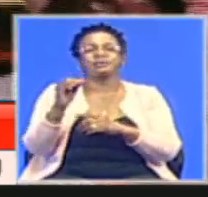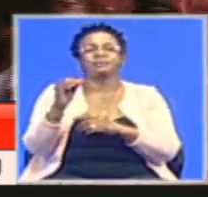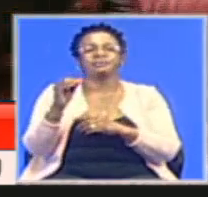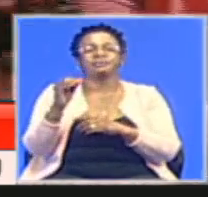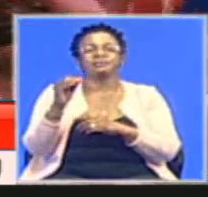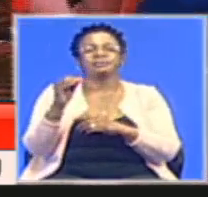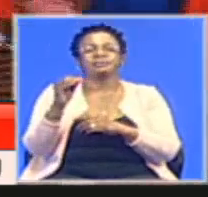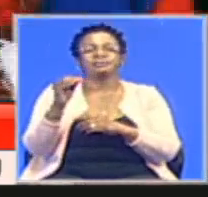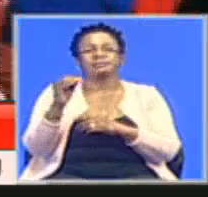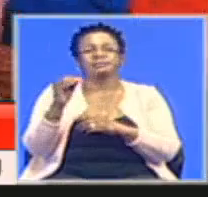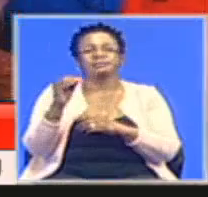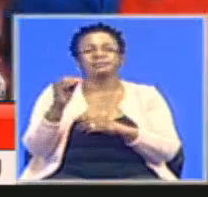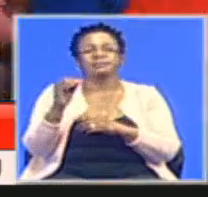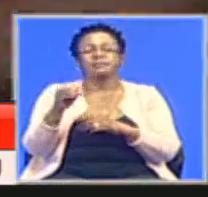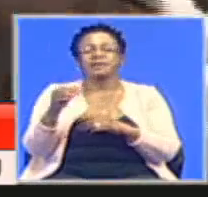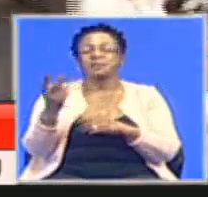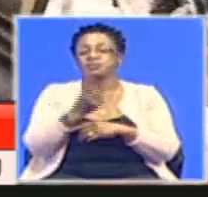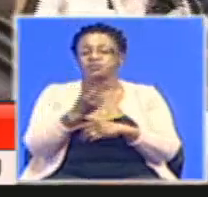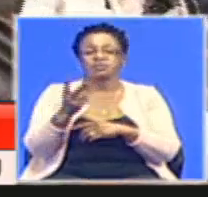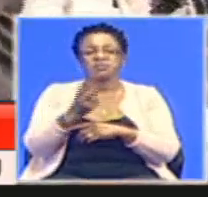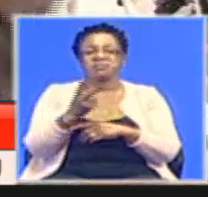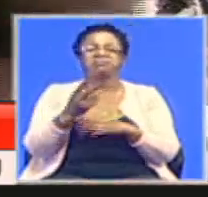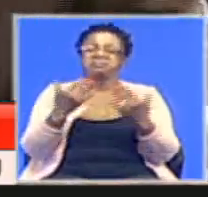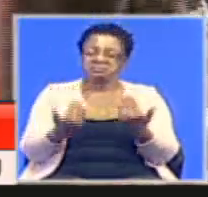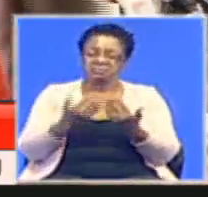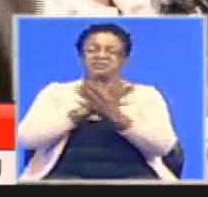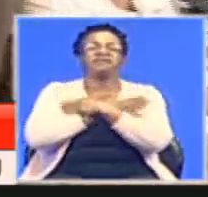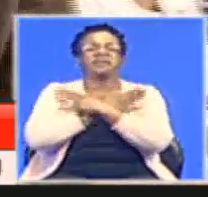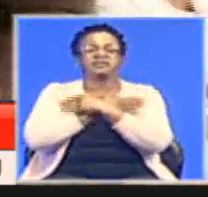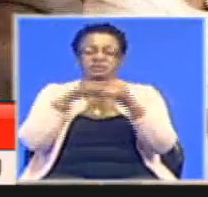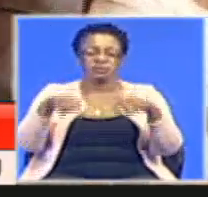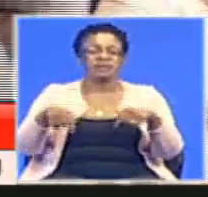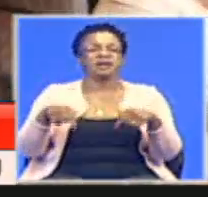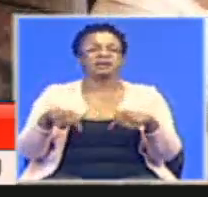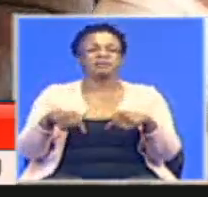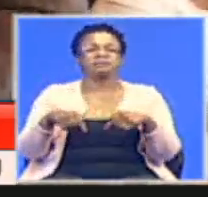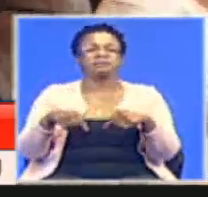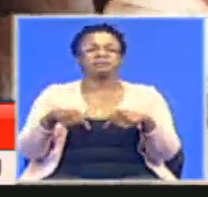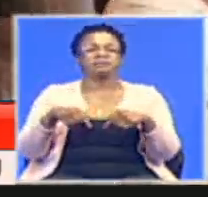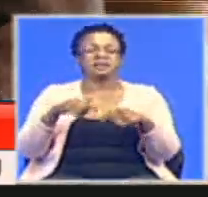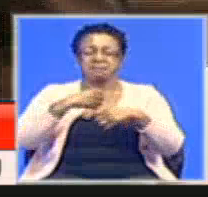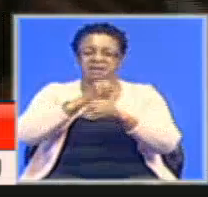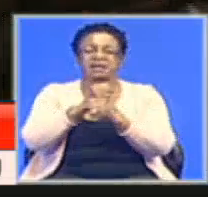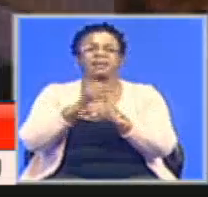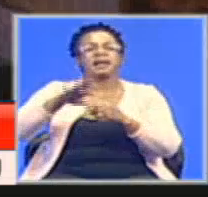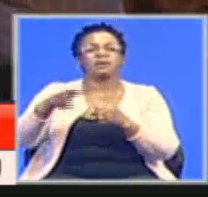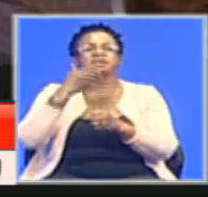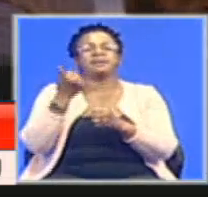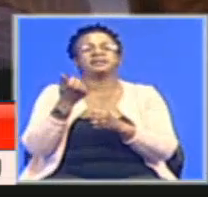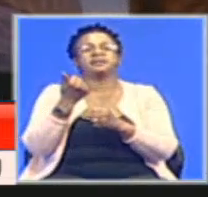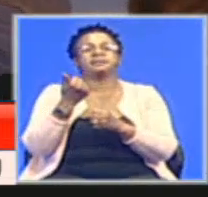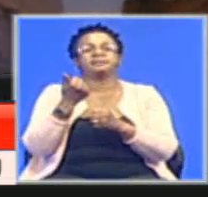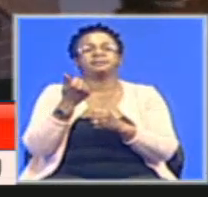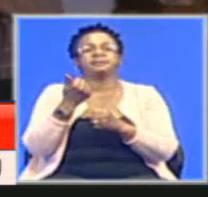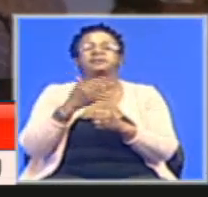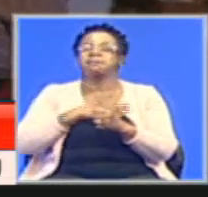The two bitter rivals in the past, but amicable friends on this day, sharing the vision of making their county better. Mimi ni